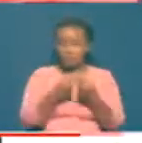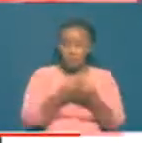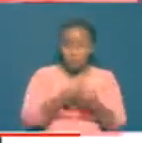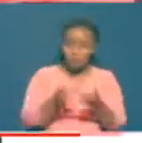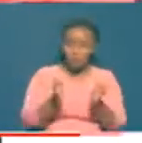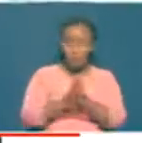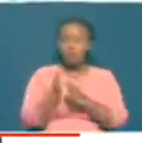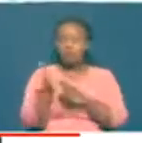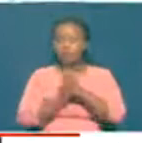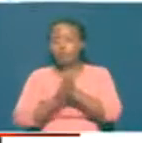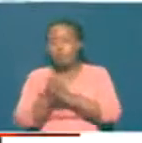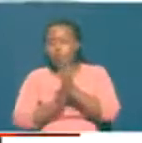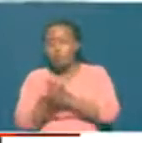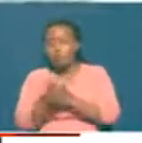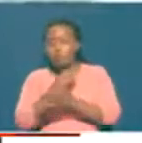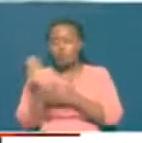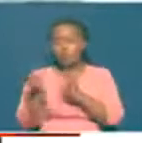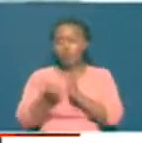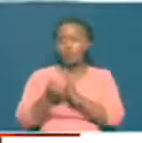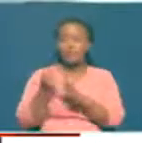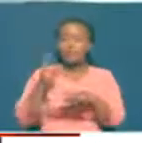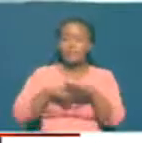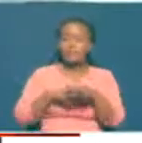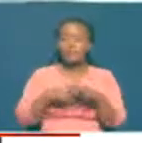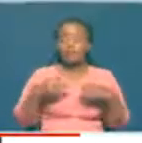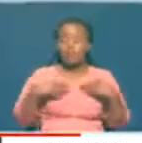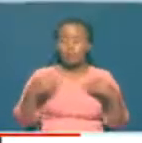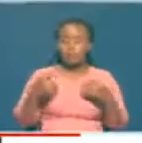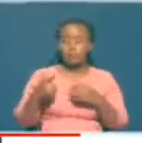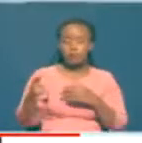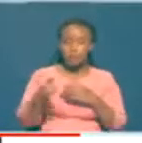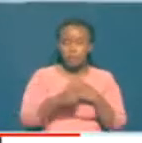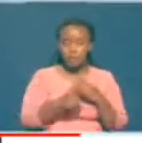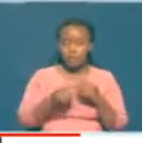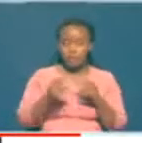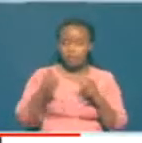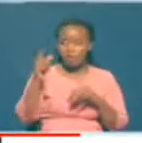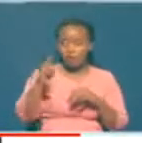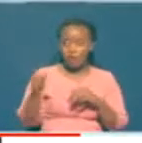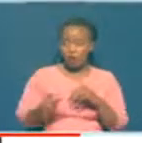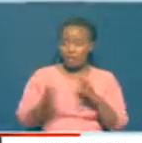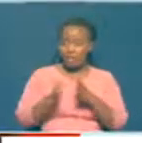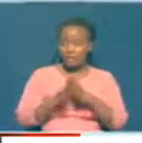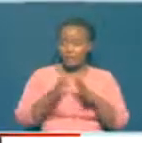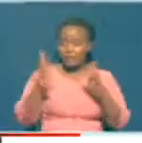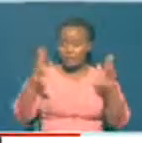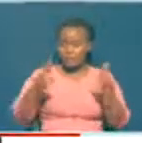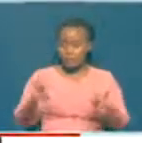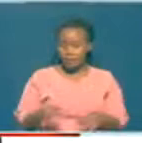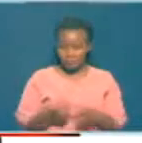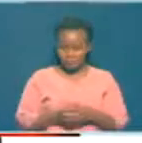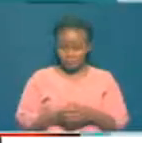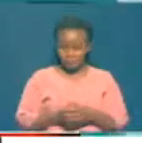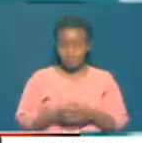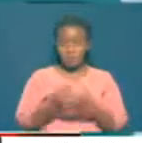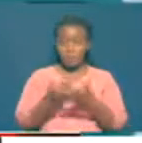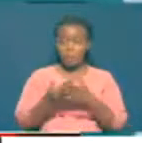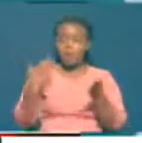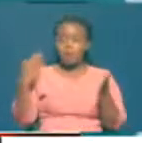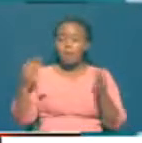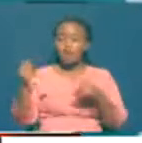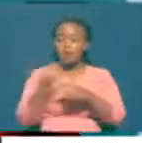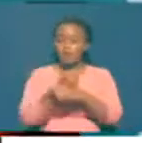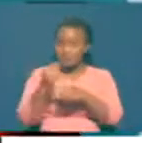them when they face journalists both locally and internationally. Before the training, all athletes were subjected